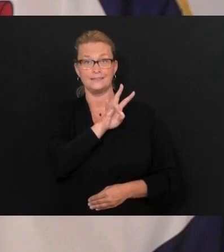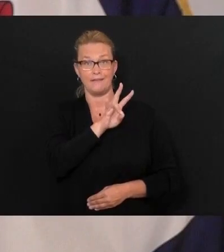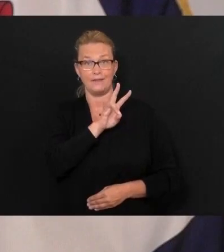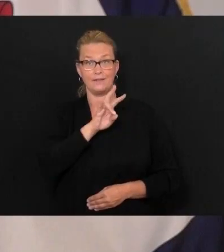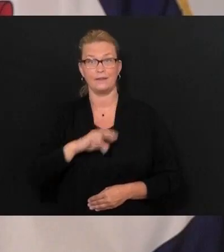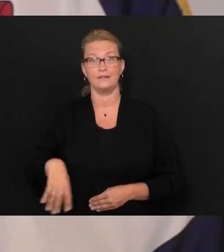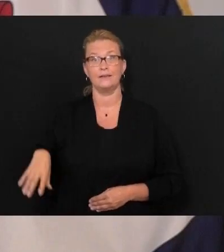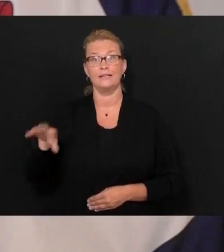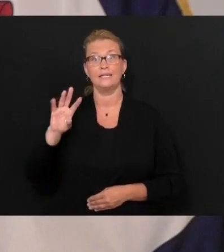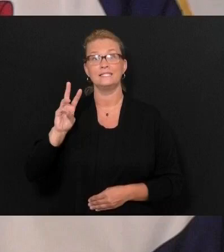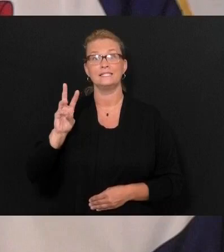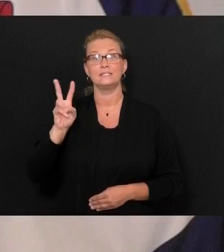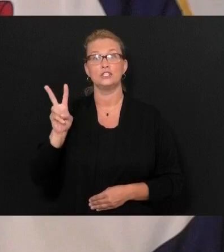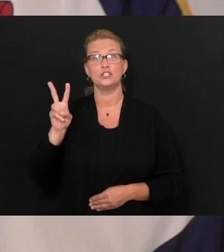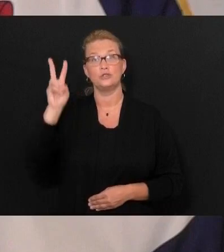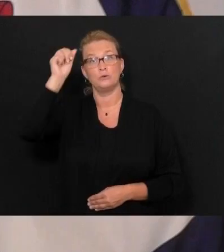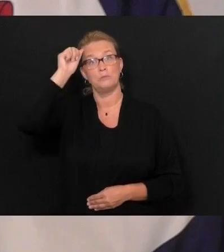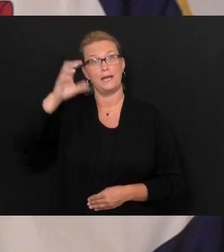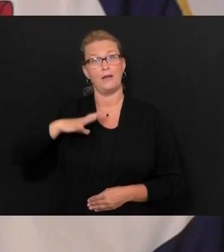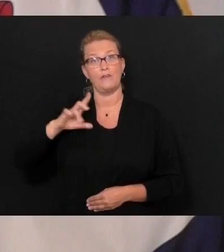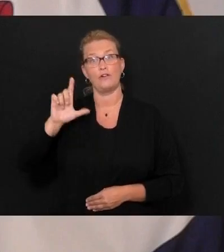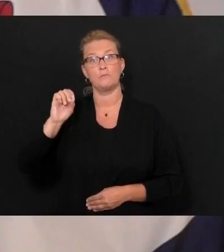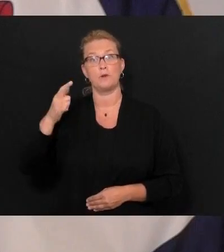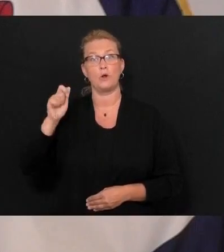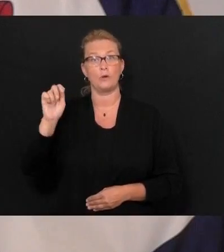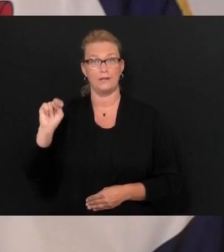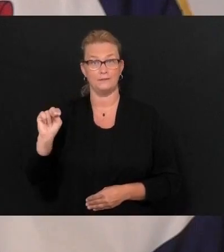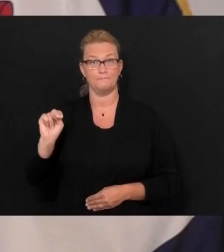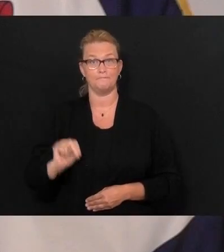death, a 62-year-old male from Logan County.